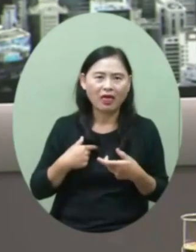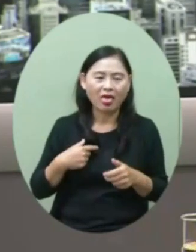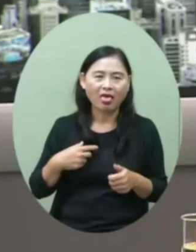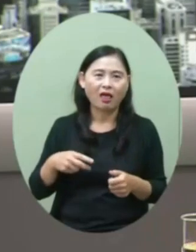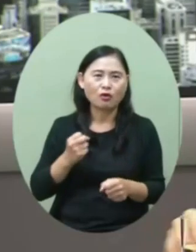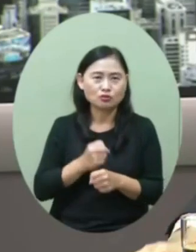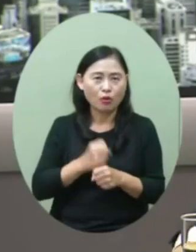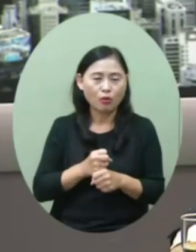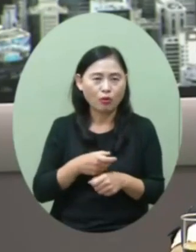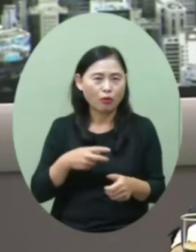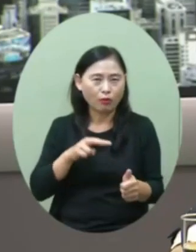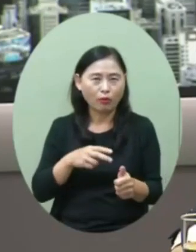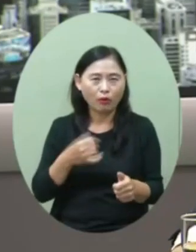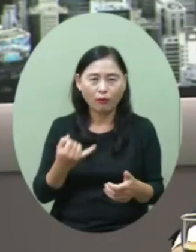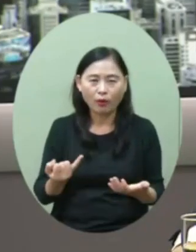beyond